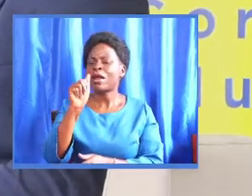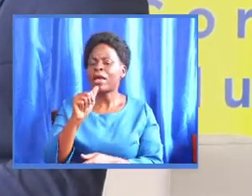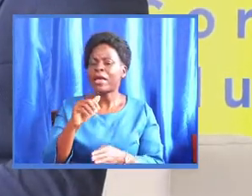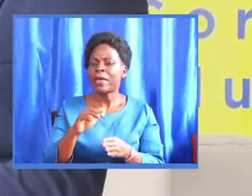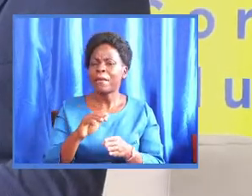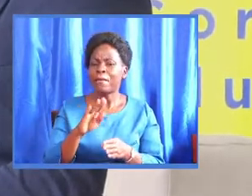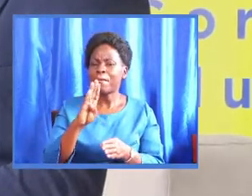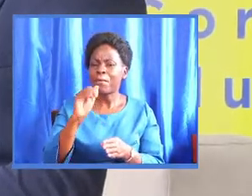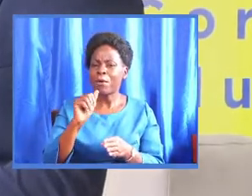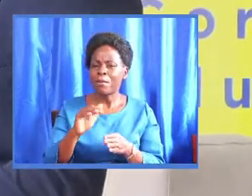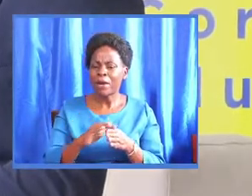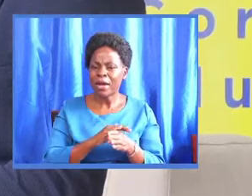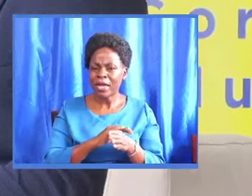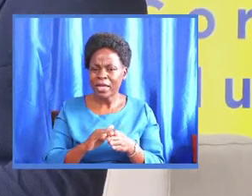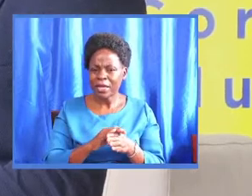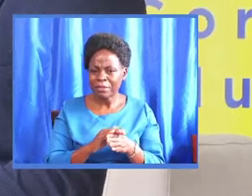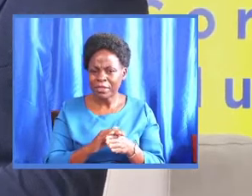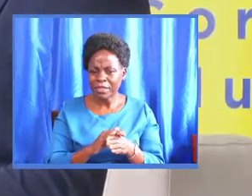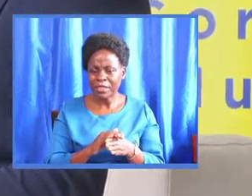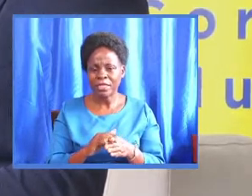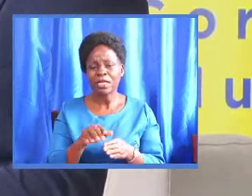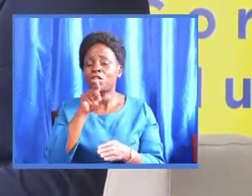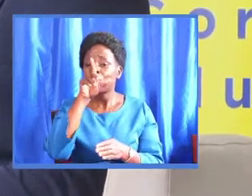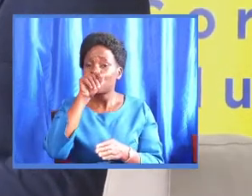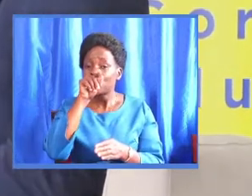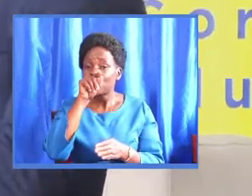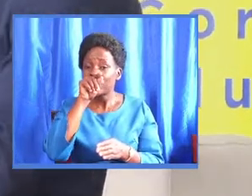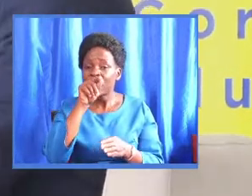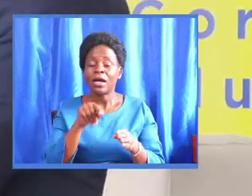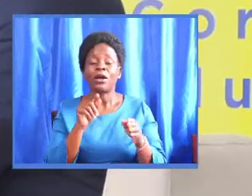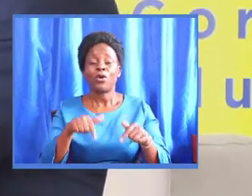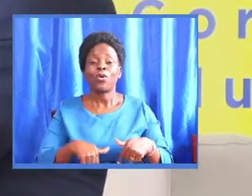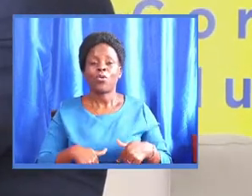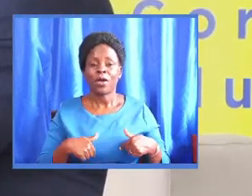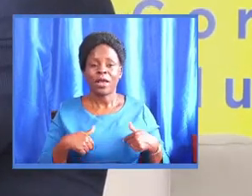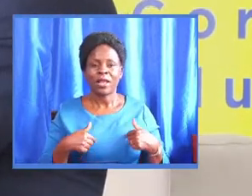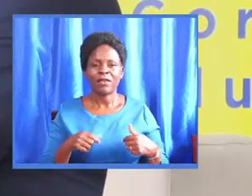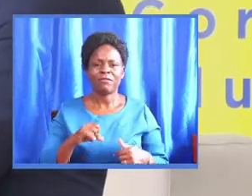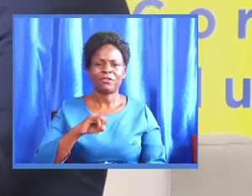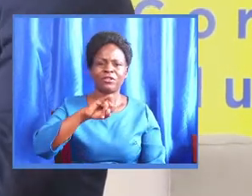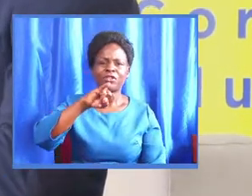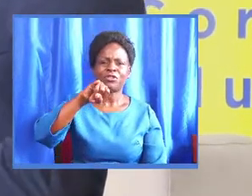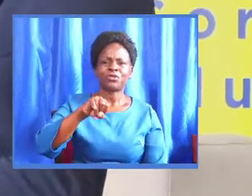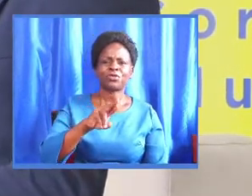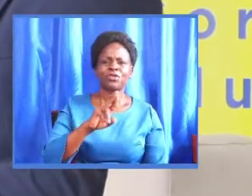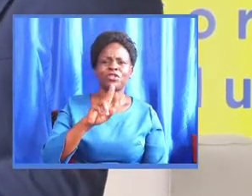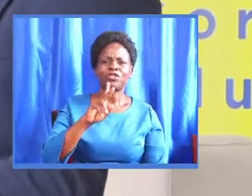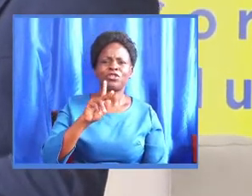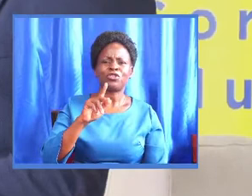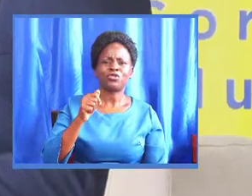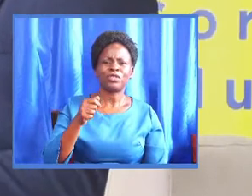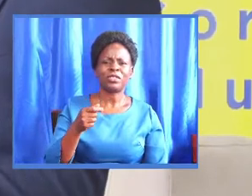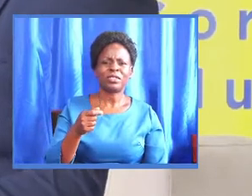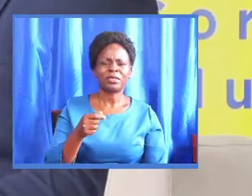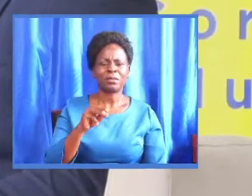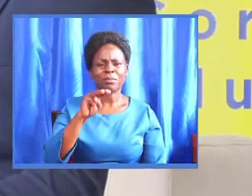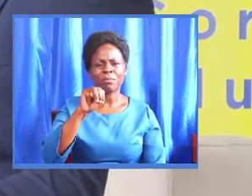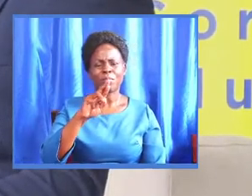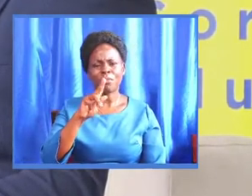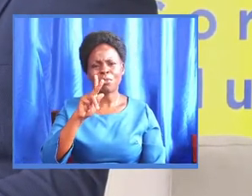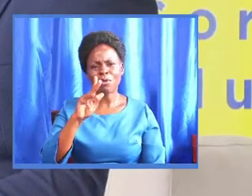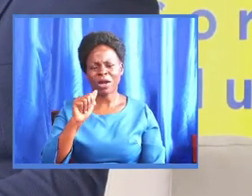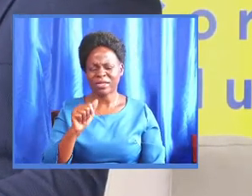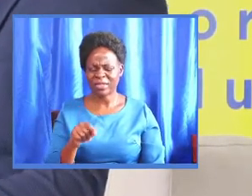2021. On Twitter Spaces, we're live as well. Judy Rugasira, I come to you with a question about